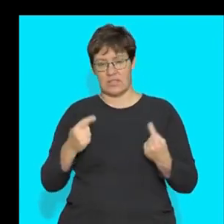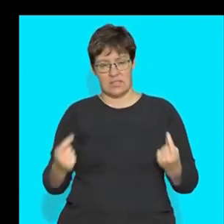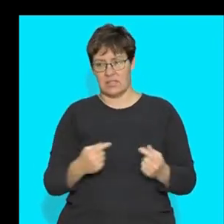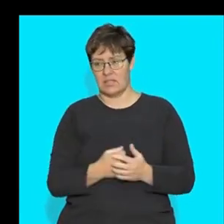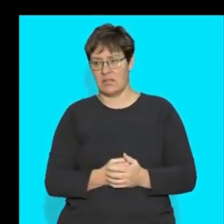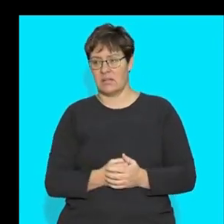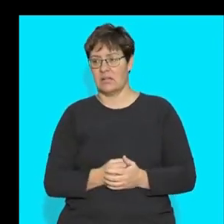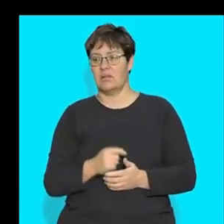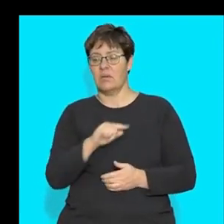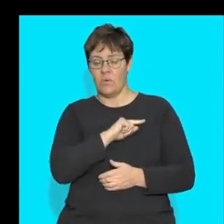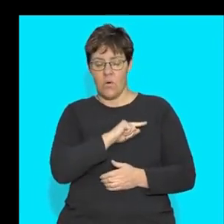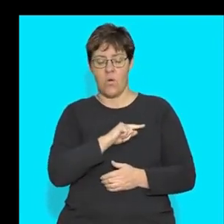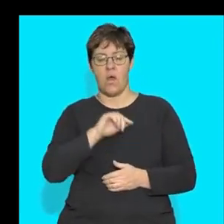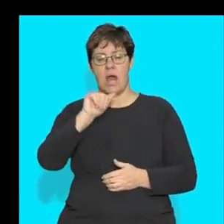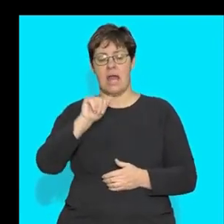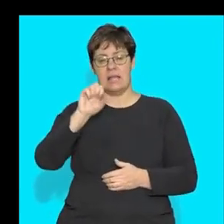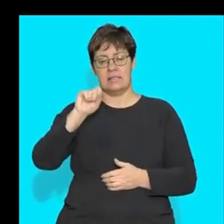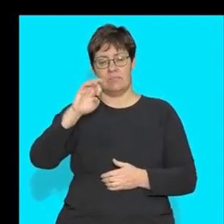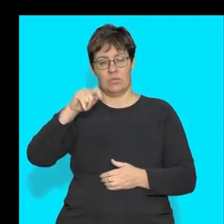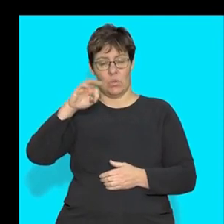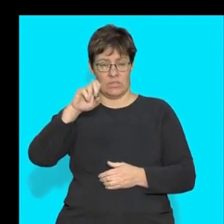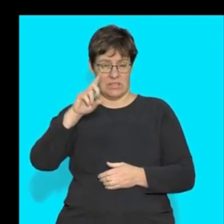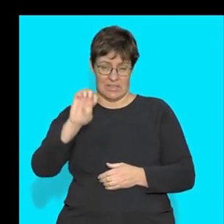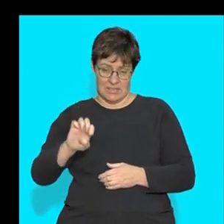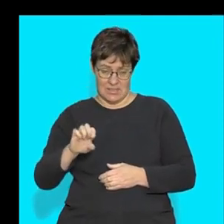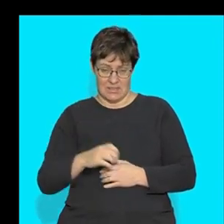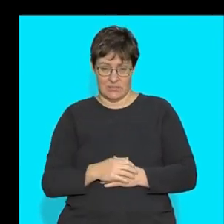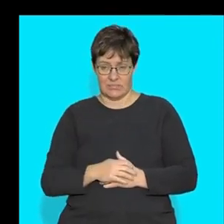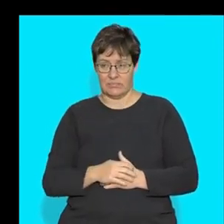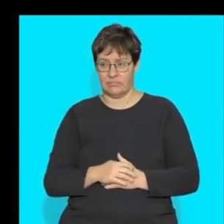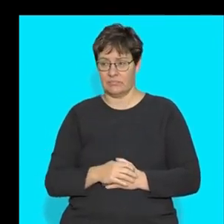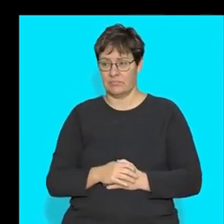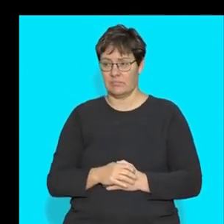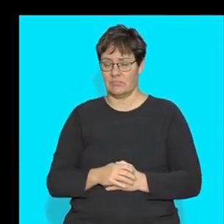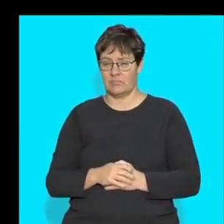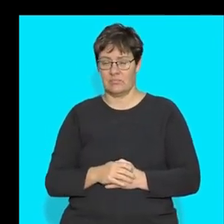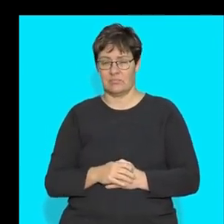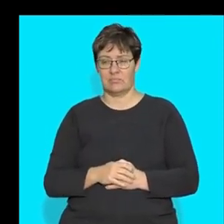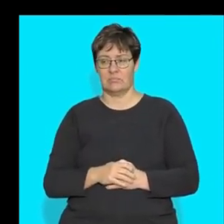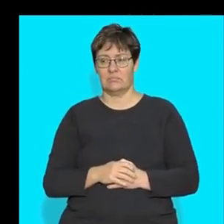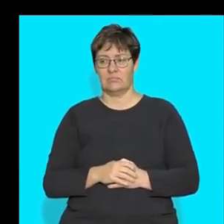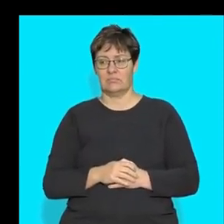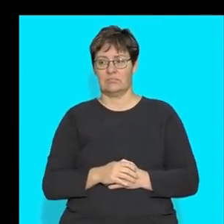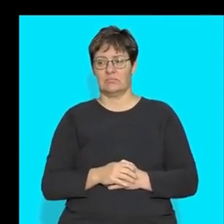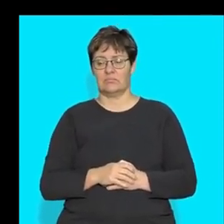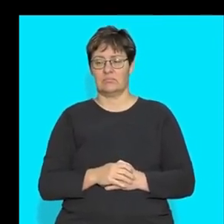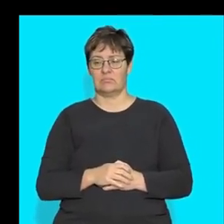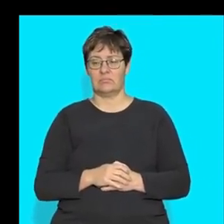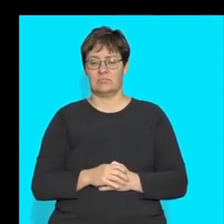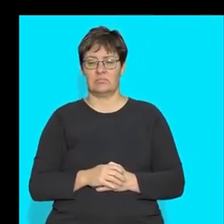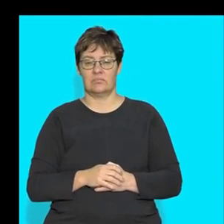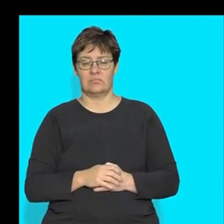this acts as our asymptote of the graph, right? This acts as the asymptote of the